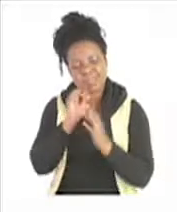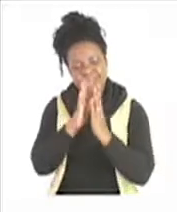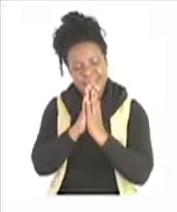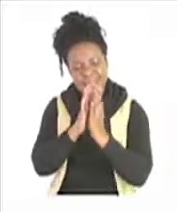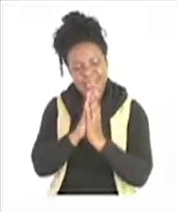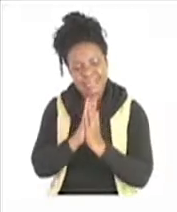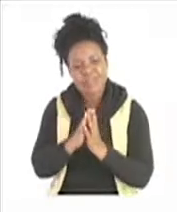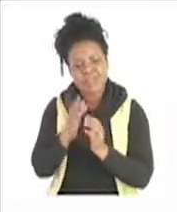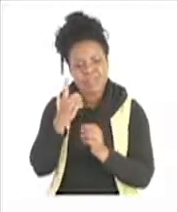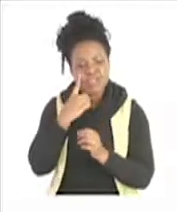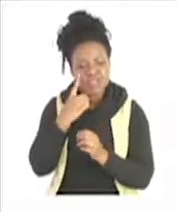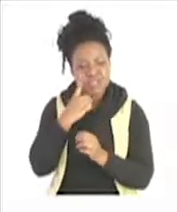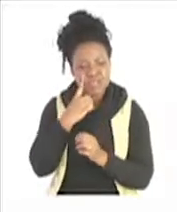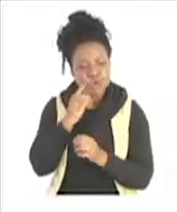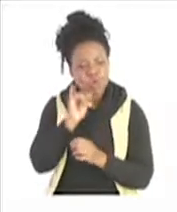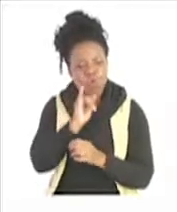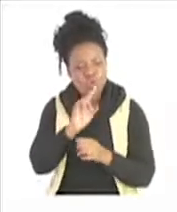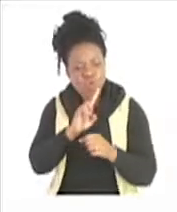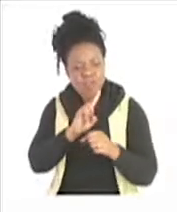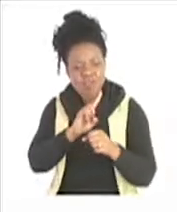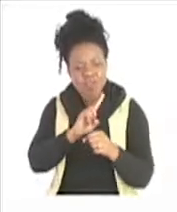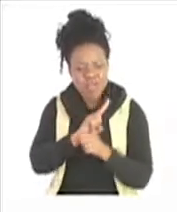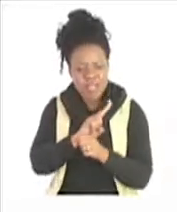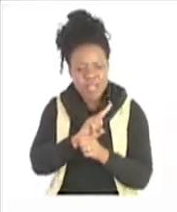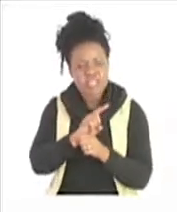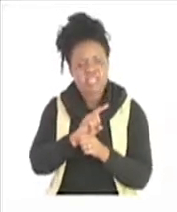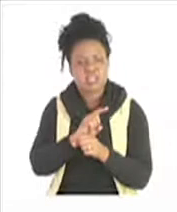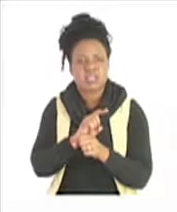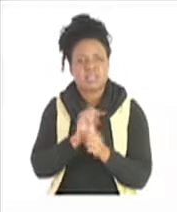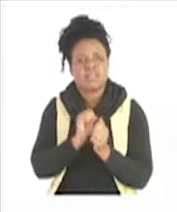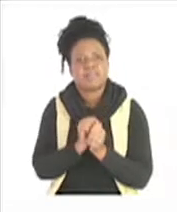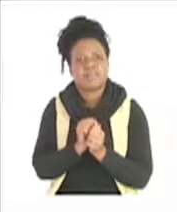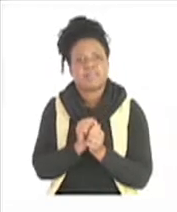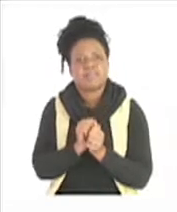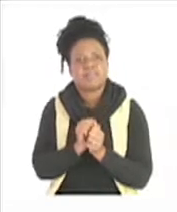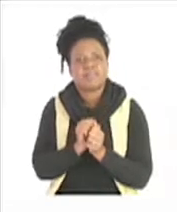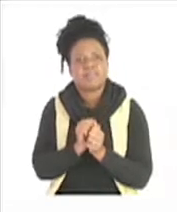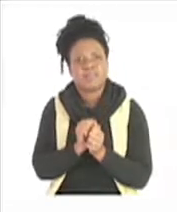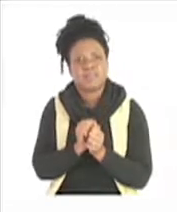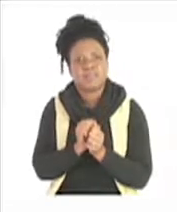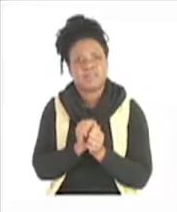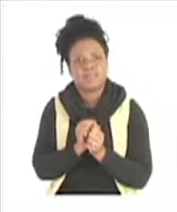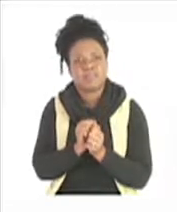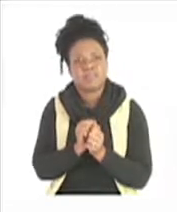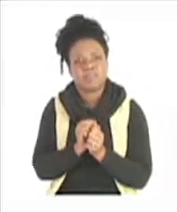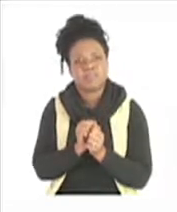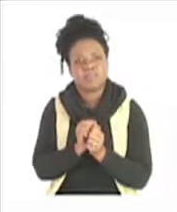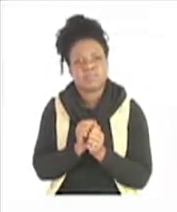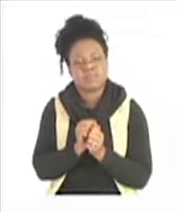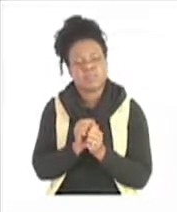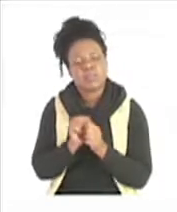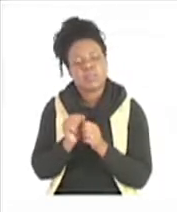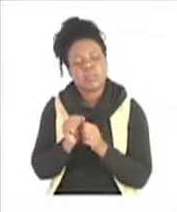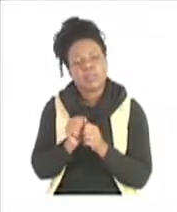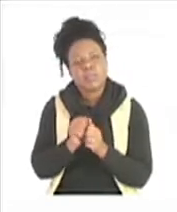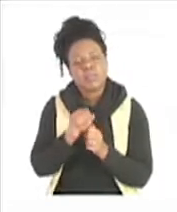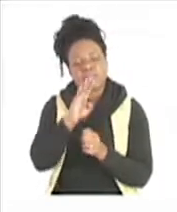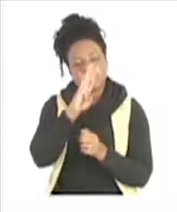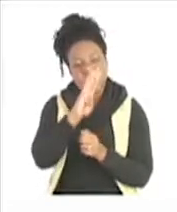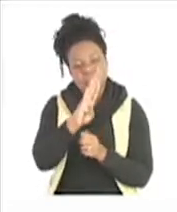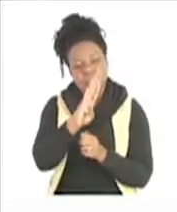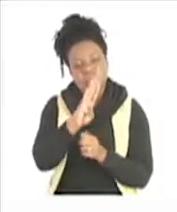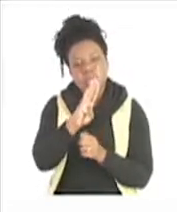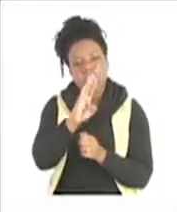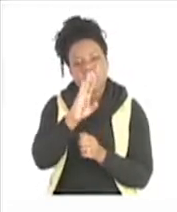B, 27 plus 25 times 8. Number C